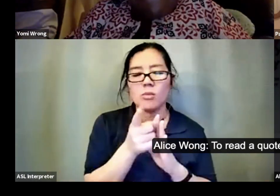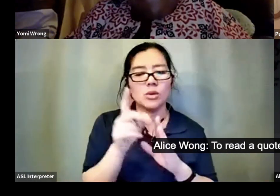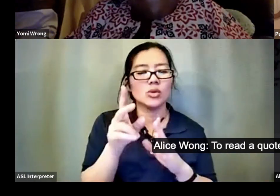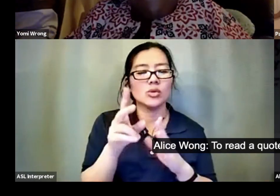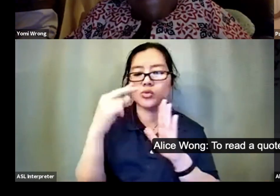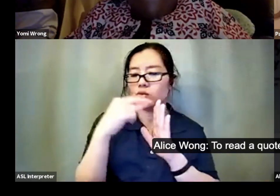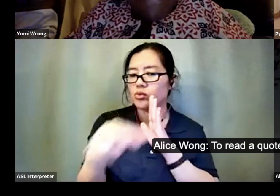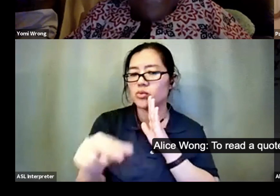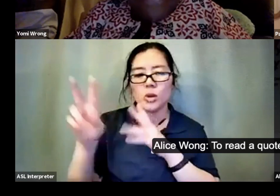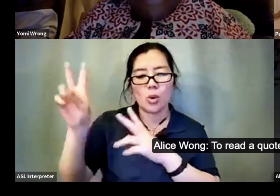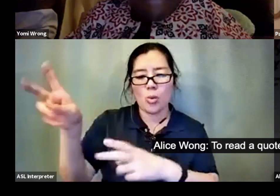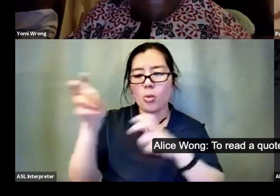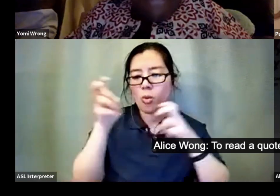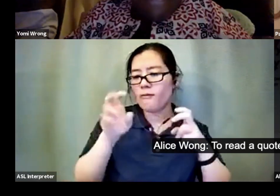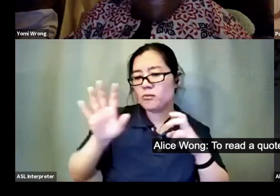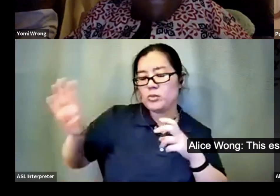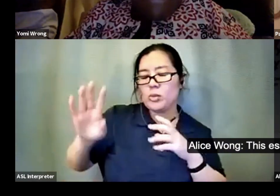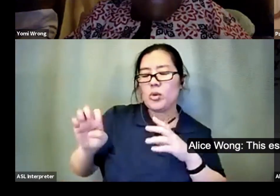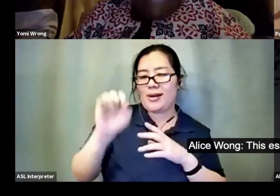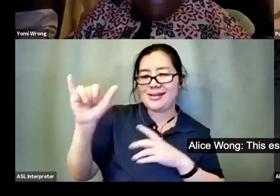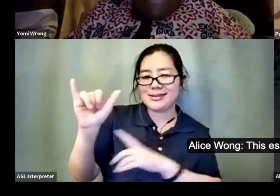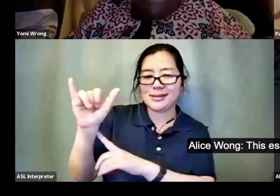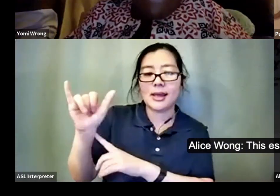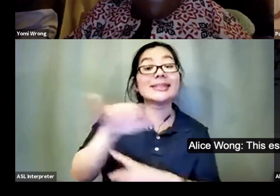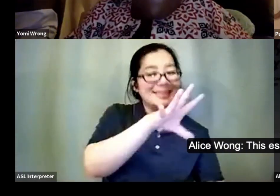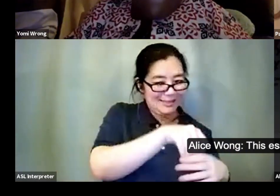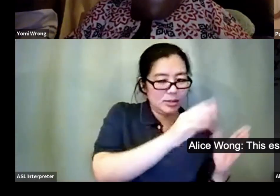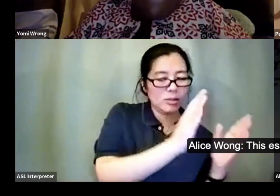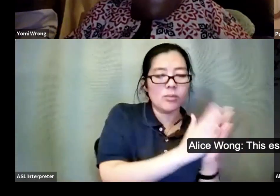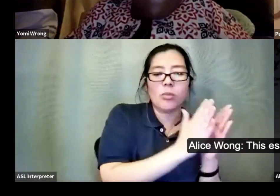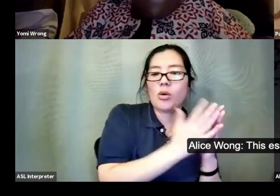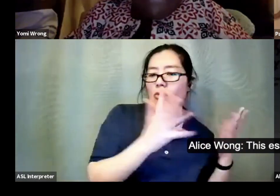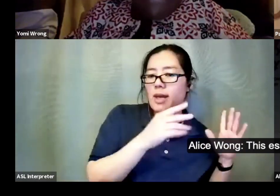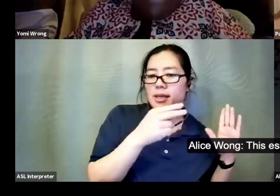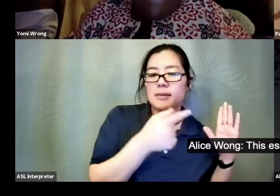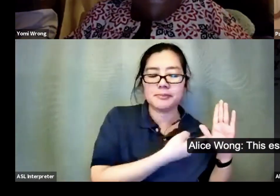her essays. This essay is in the book, and